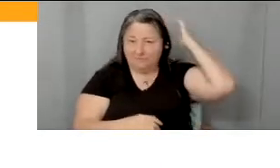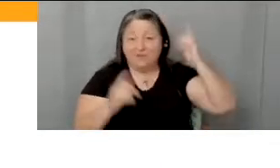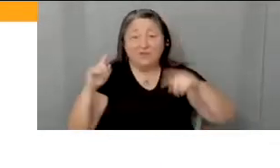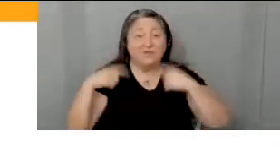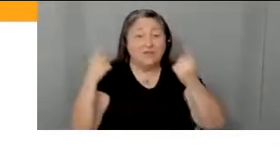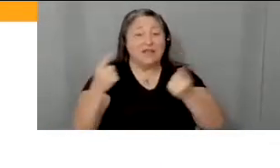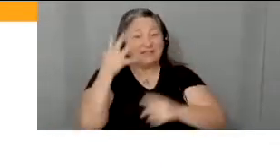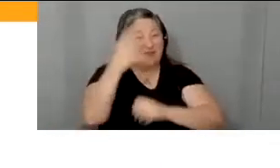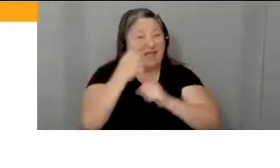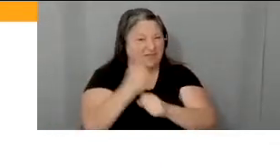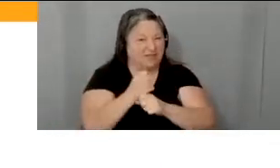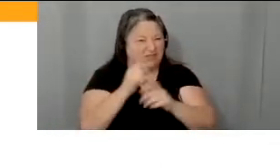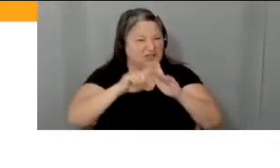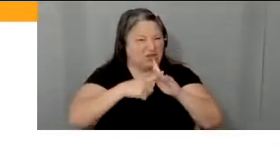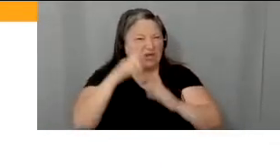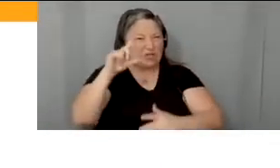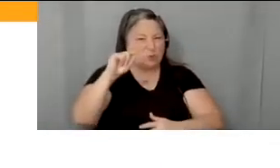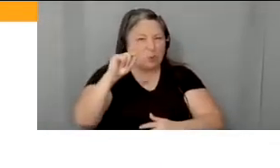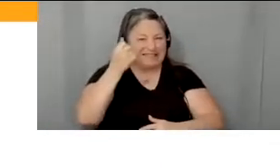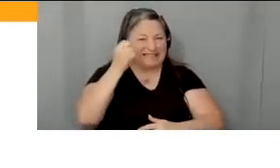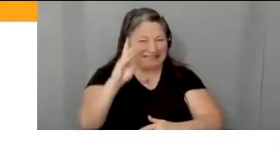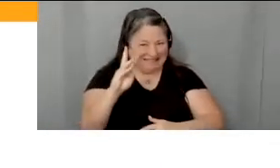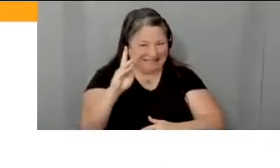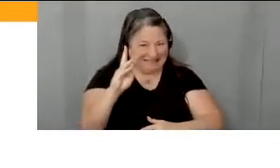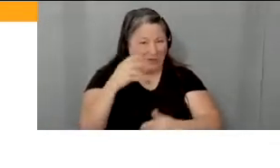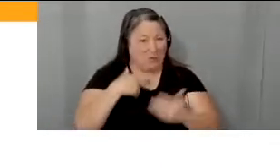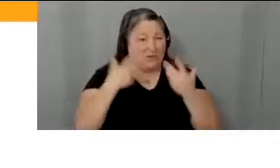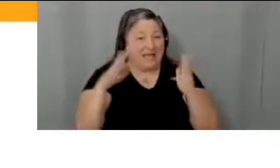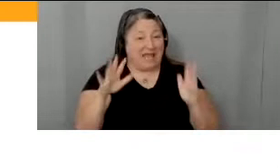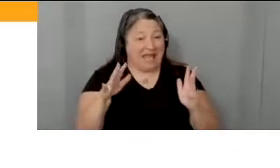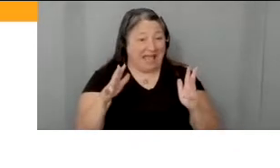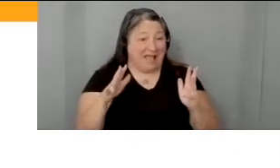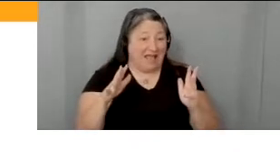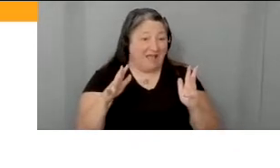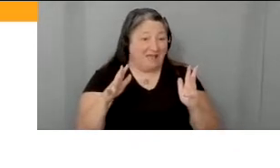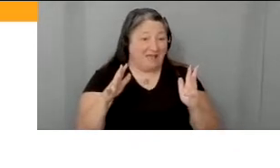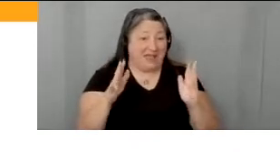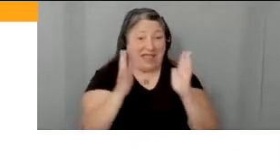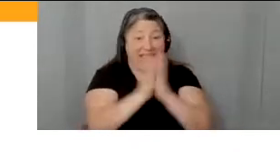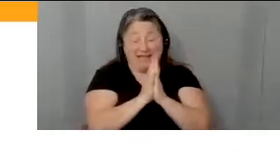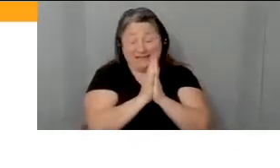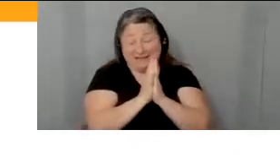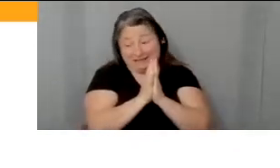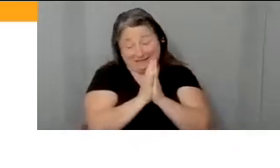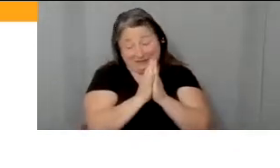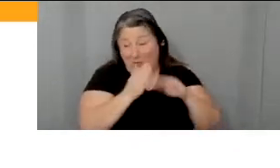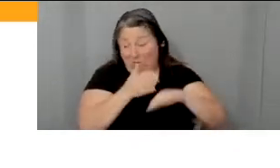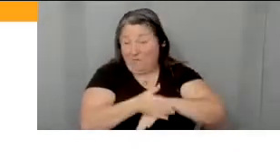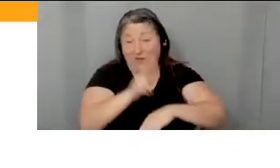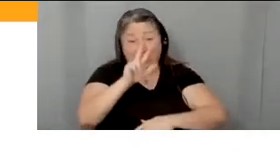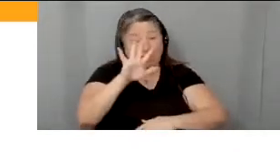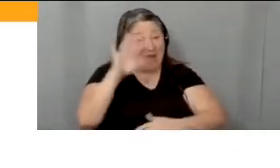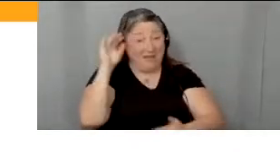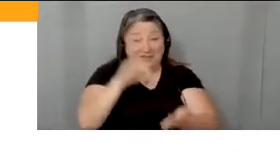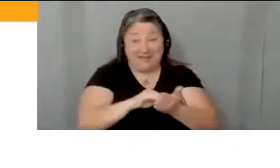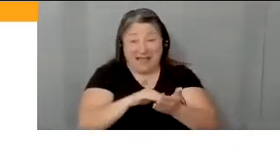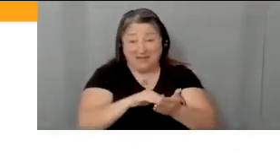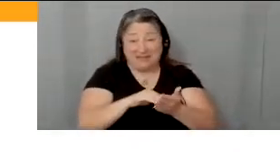since 2016, we have asked close to, really over, I should say, 35,000